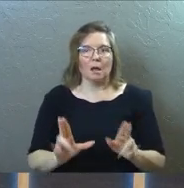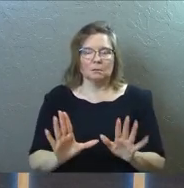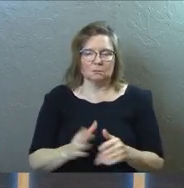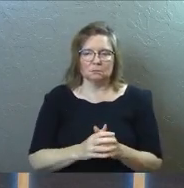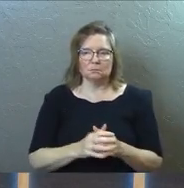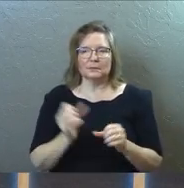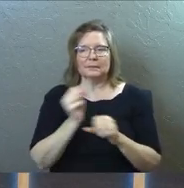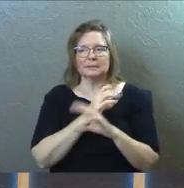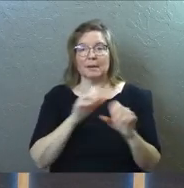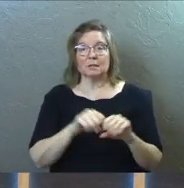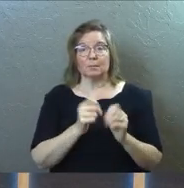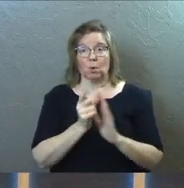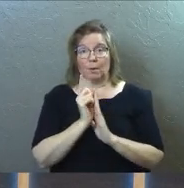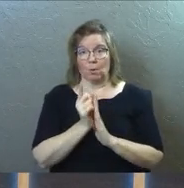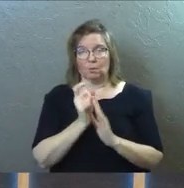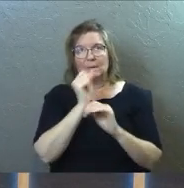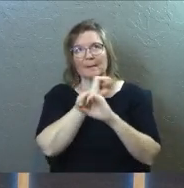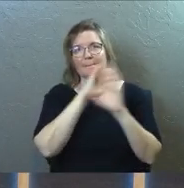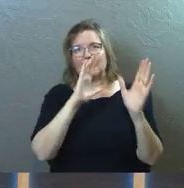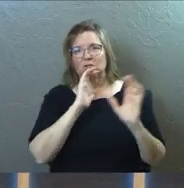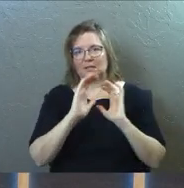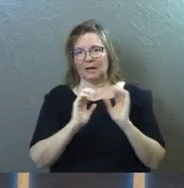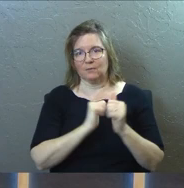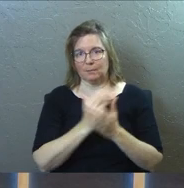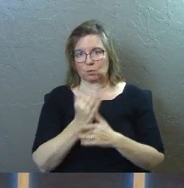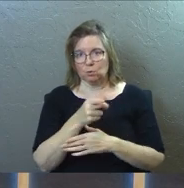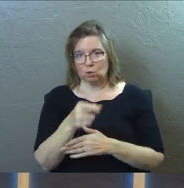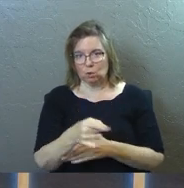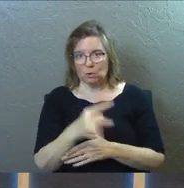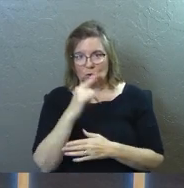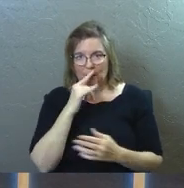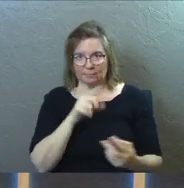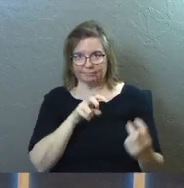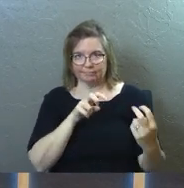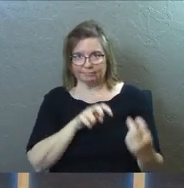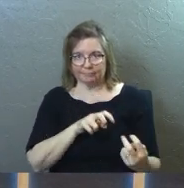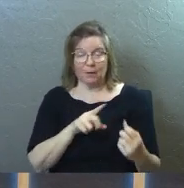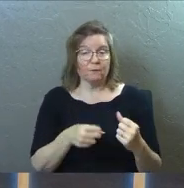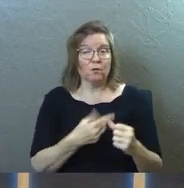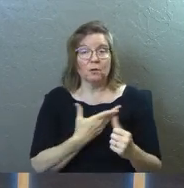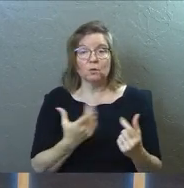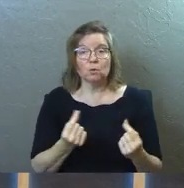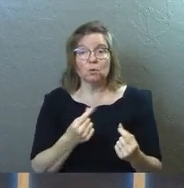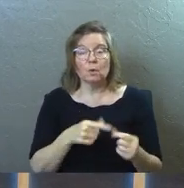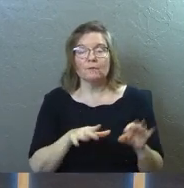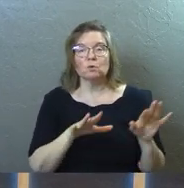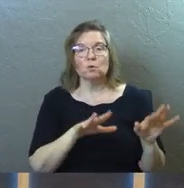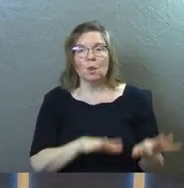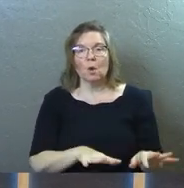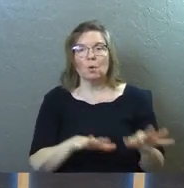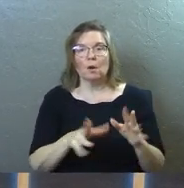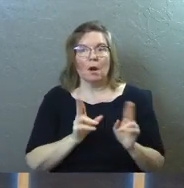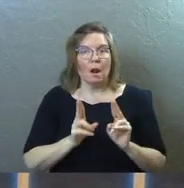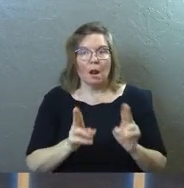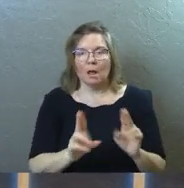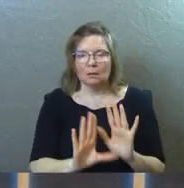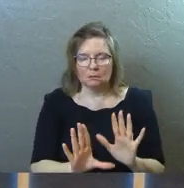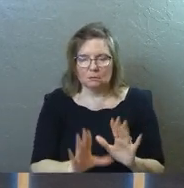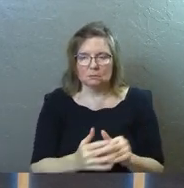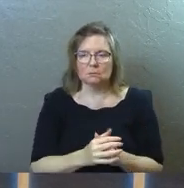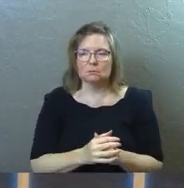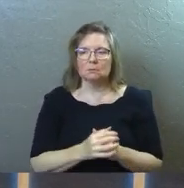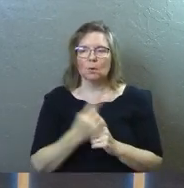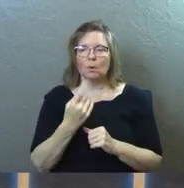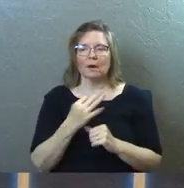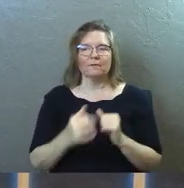This imagines a broken moment. This imagines a conversation between you and your child. Number one thing is you got to slow down.